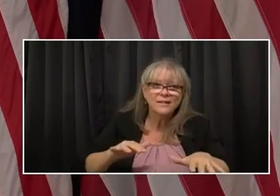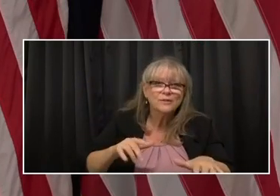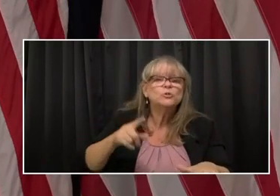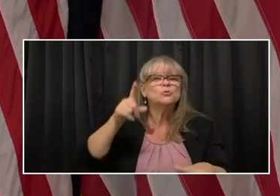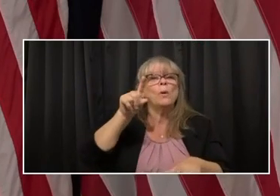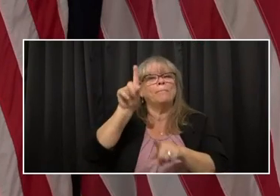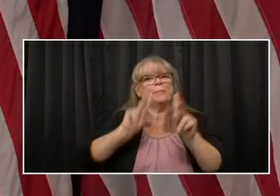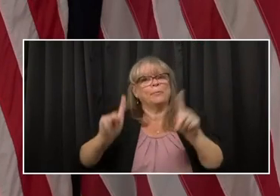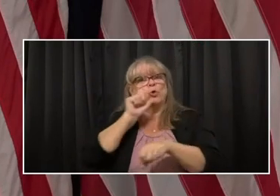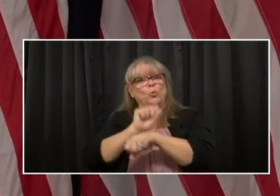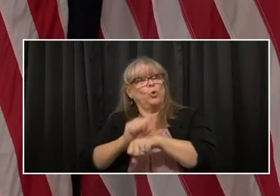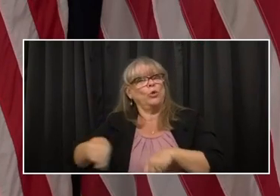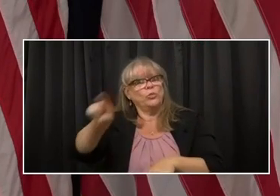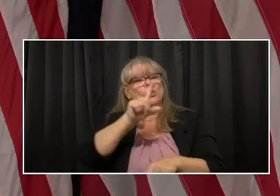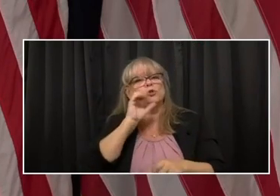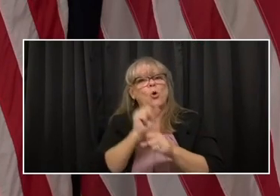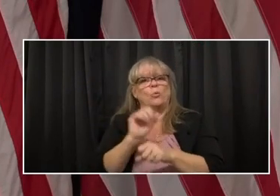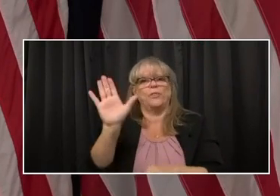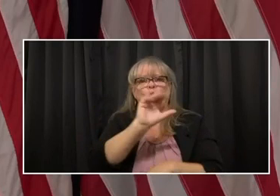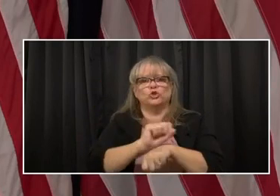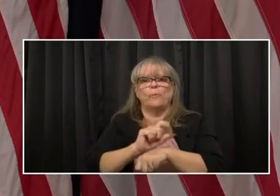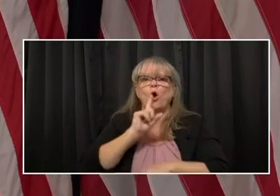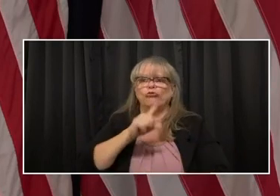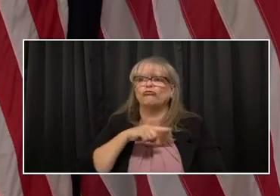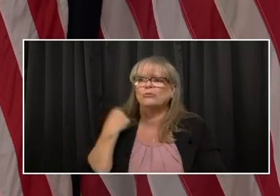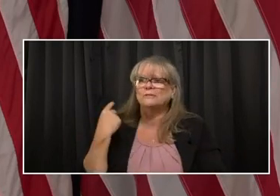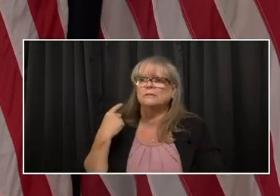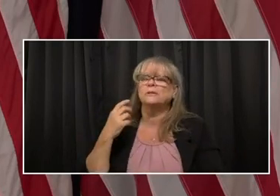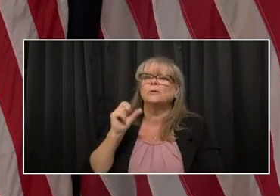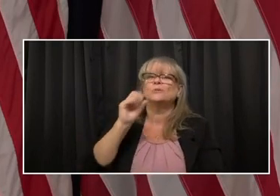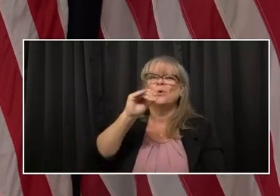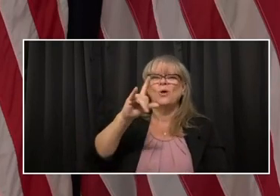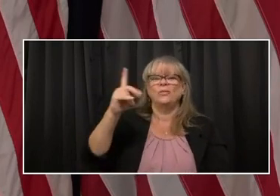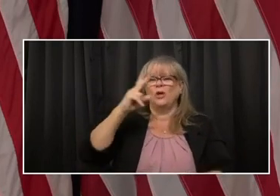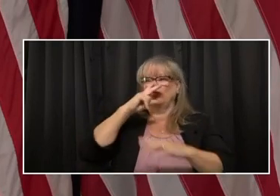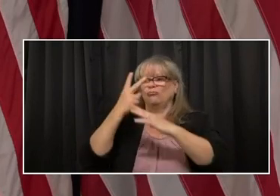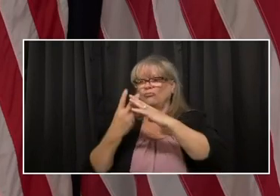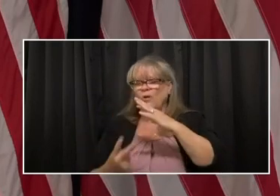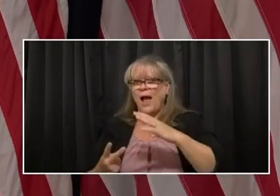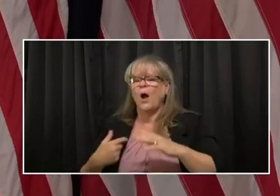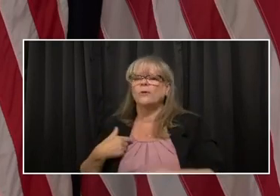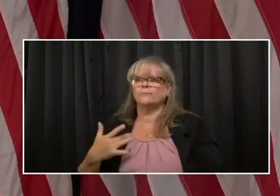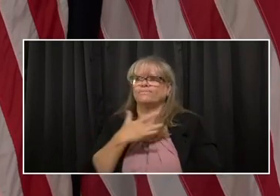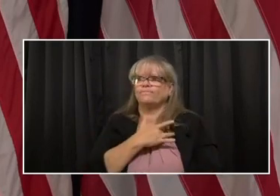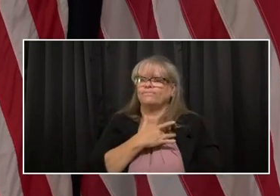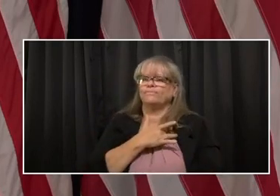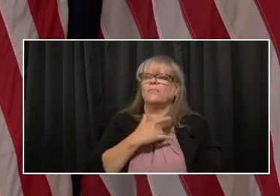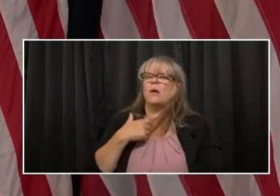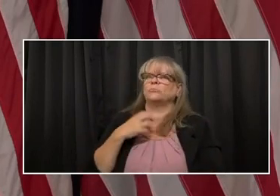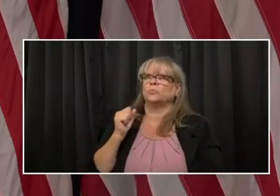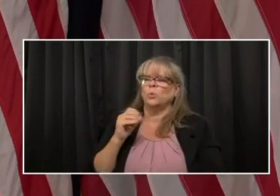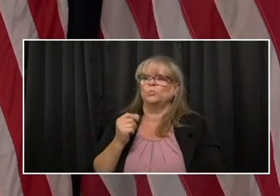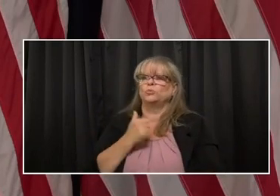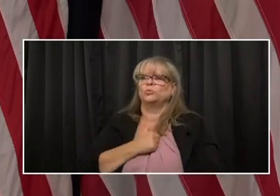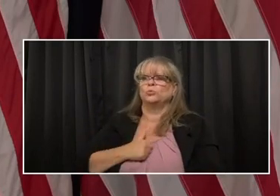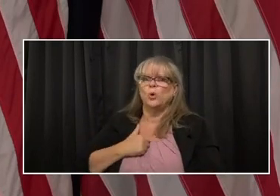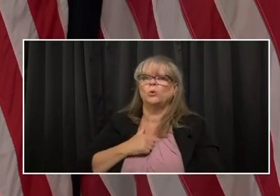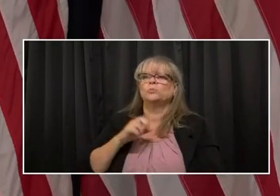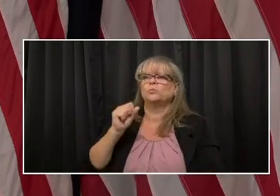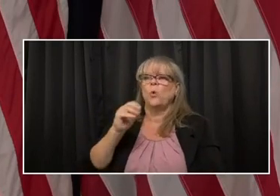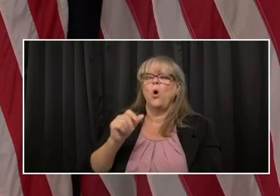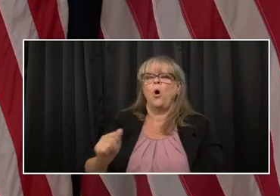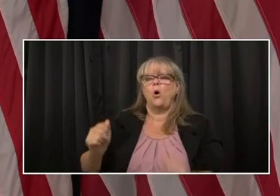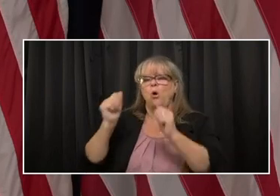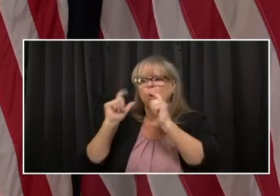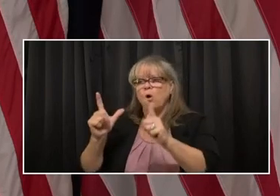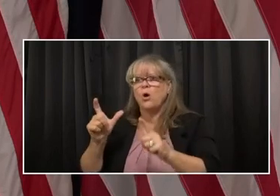for all of the amazing men and women, the federal rangers, parks and wildlife officers, and others that really